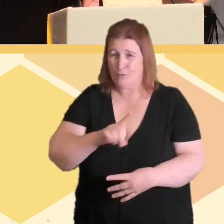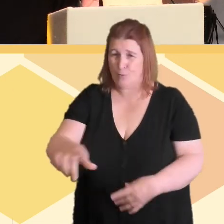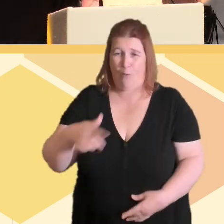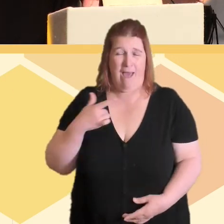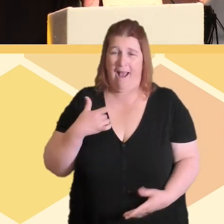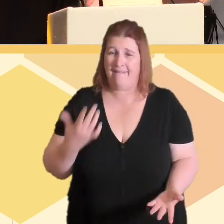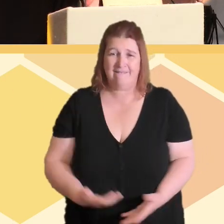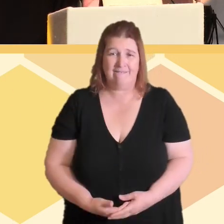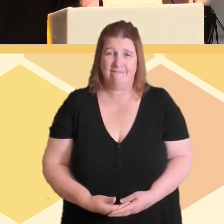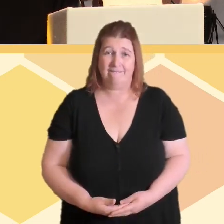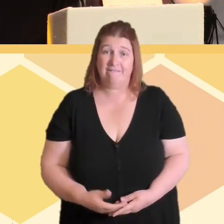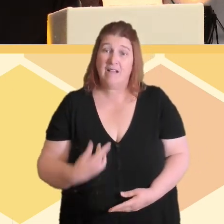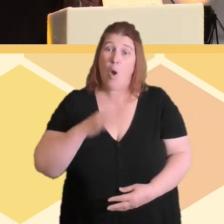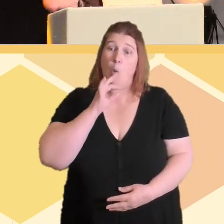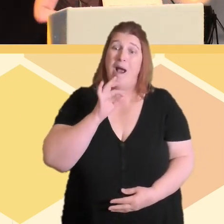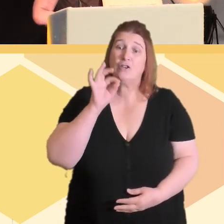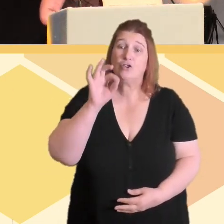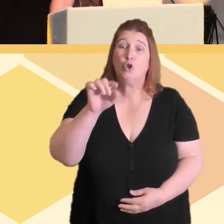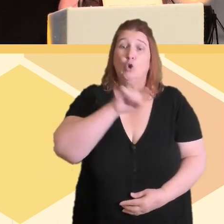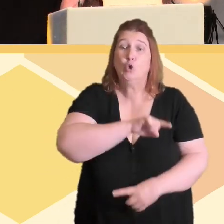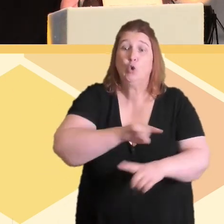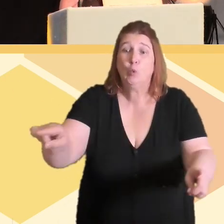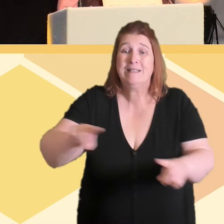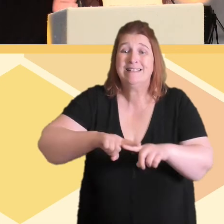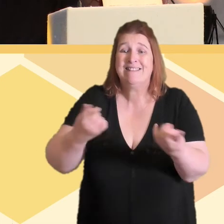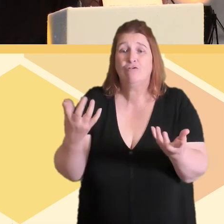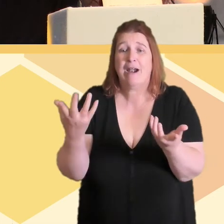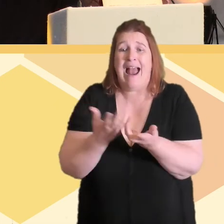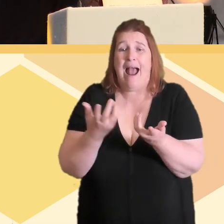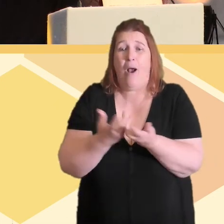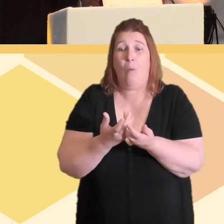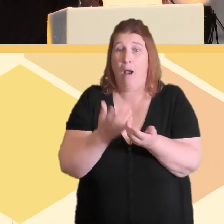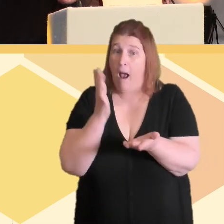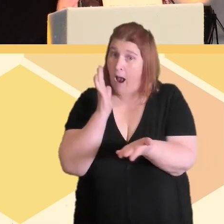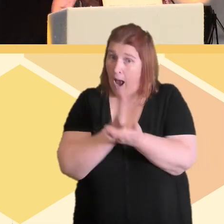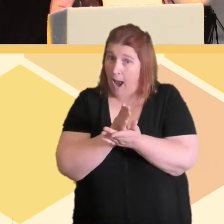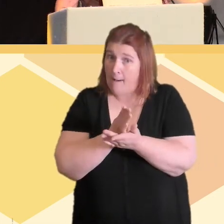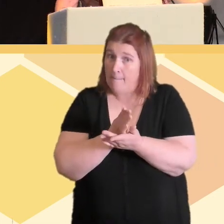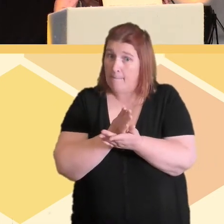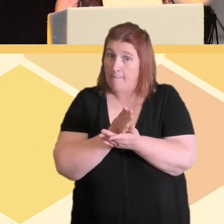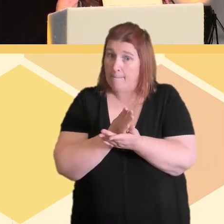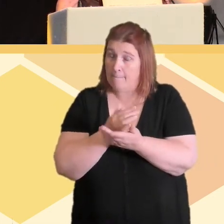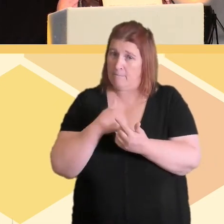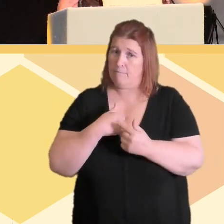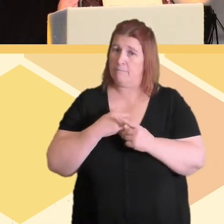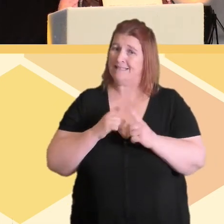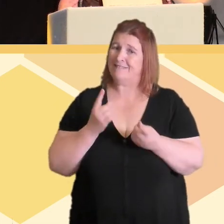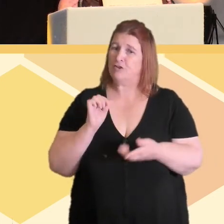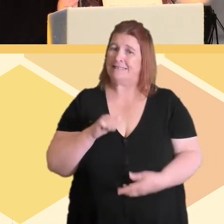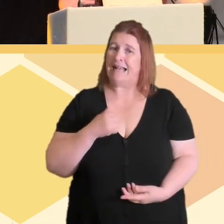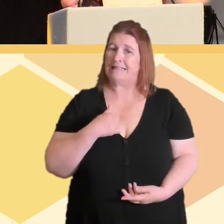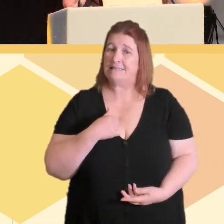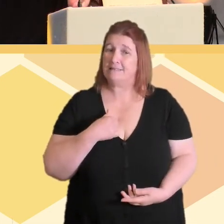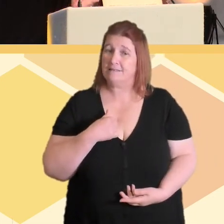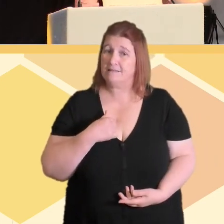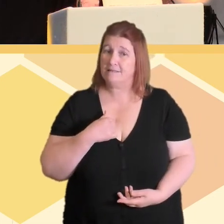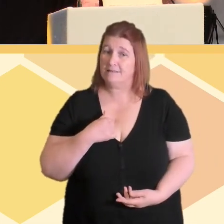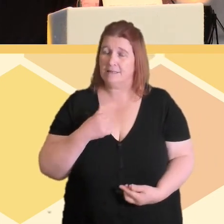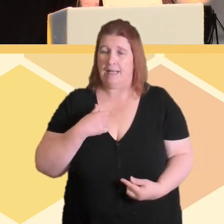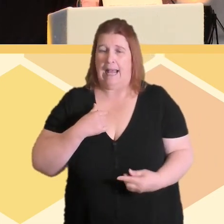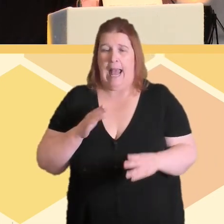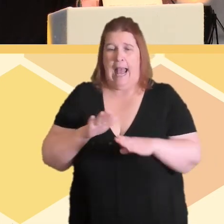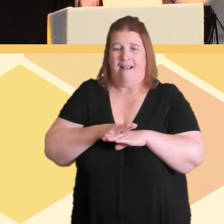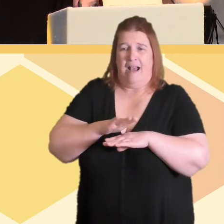you. How are you different? And are you accepting your difference? Do you hide